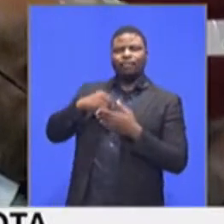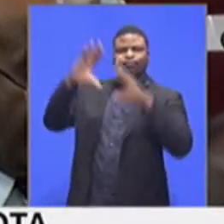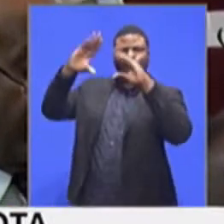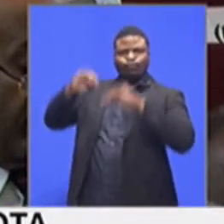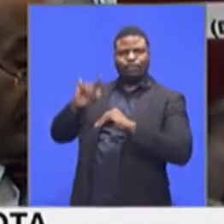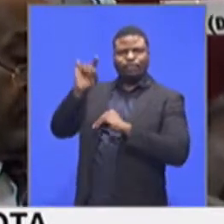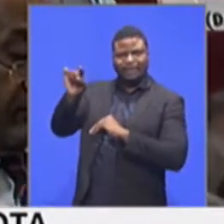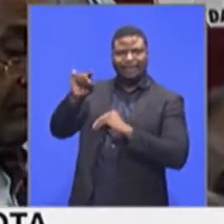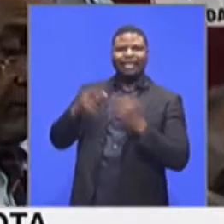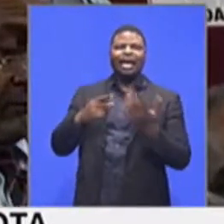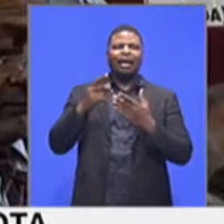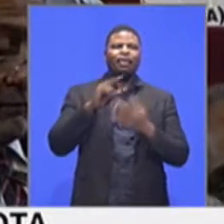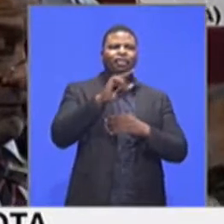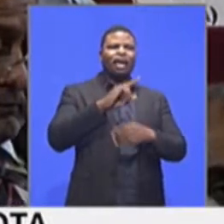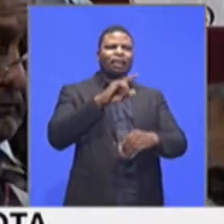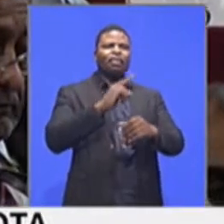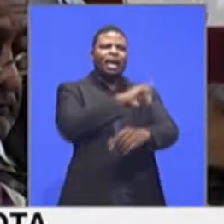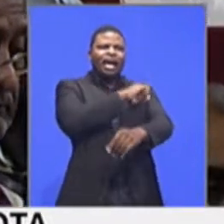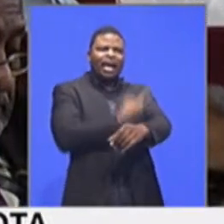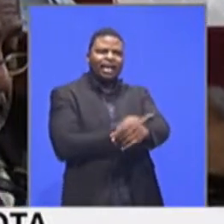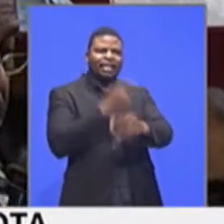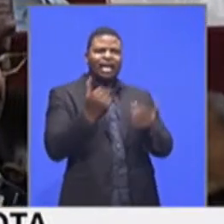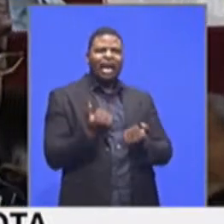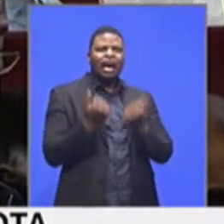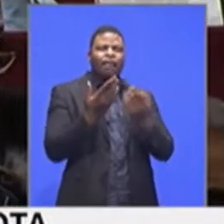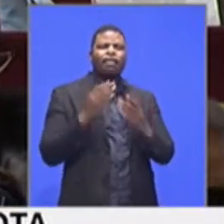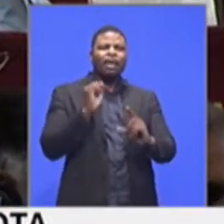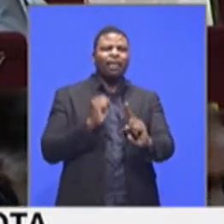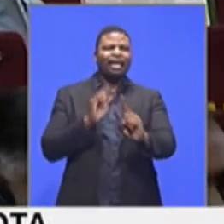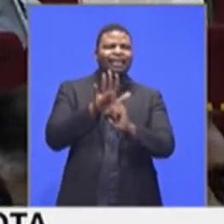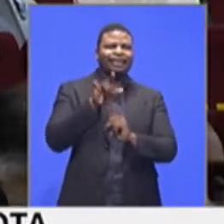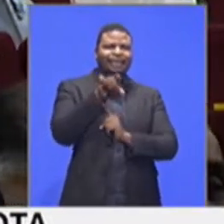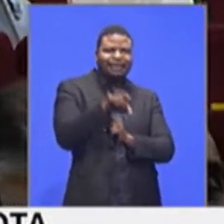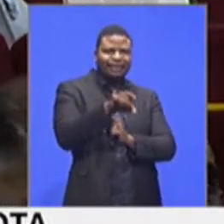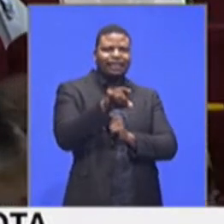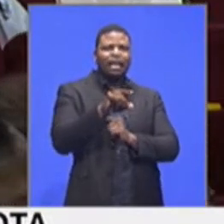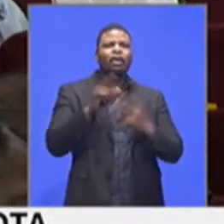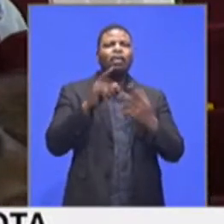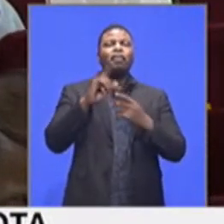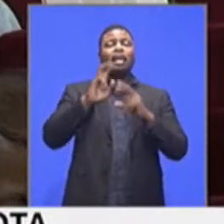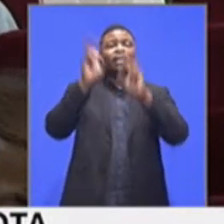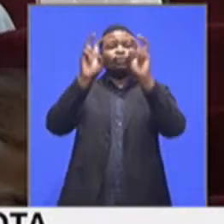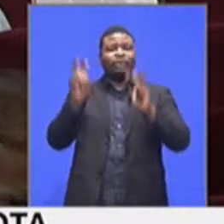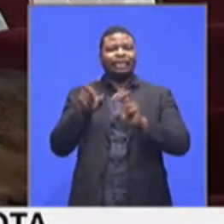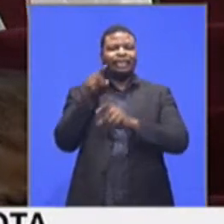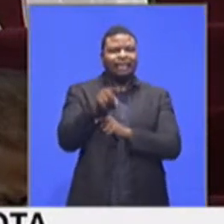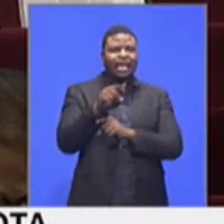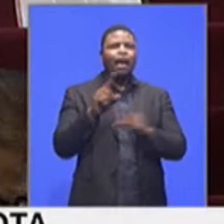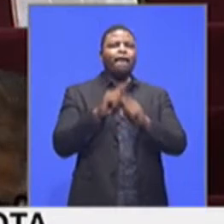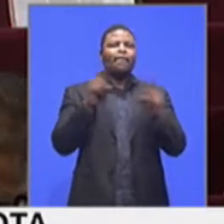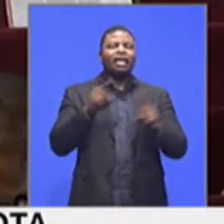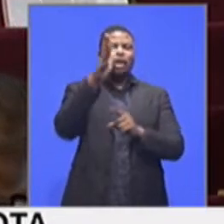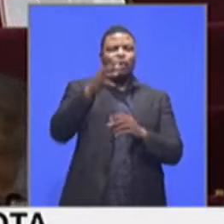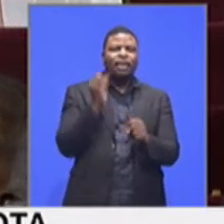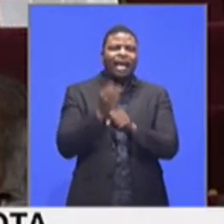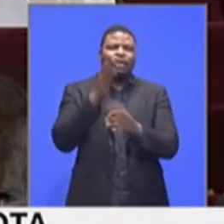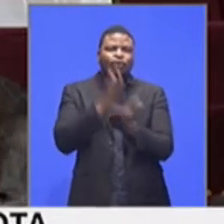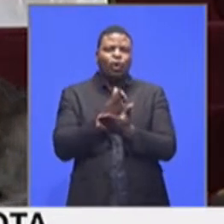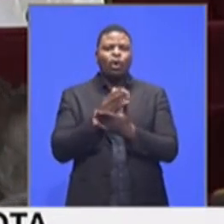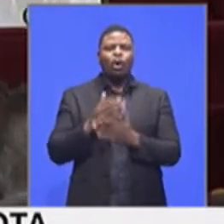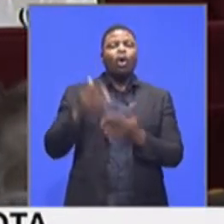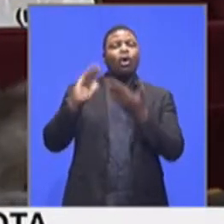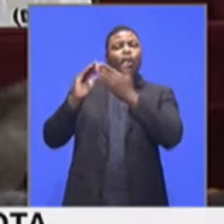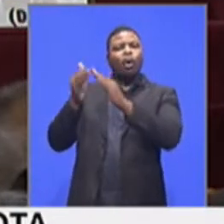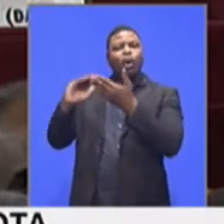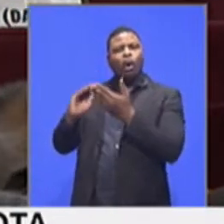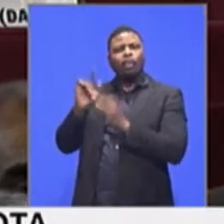energy efficiency appliances. Most importantly, it ensures that communities